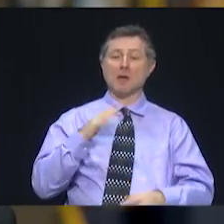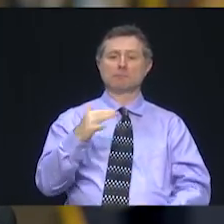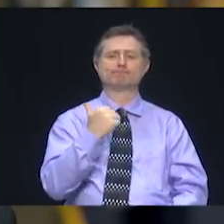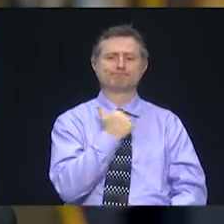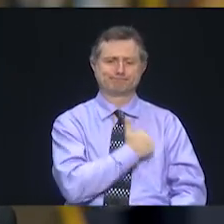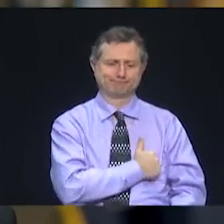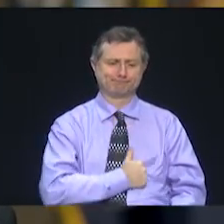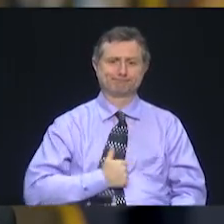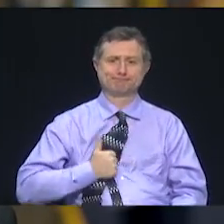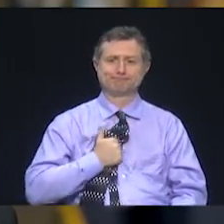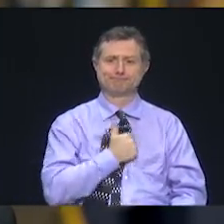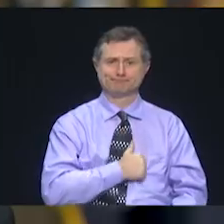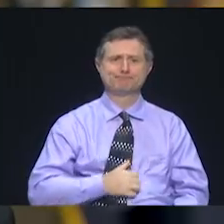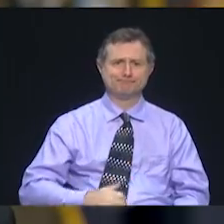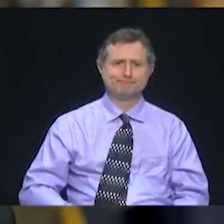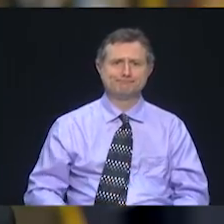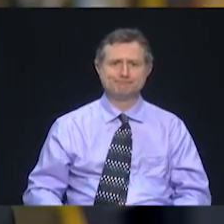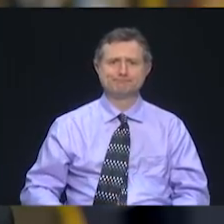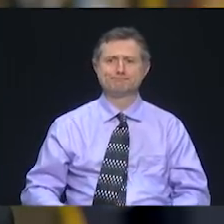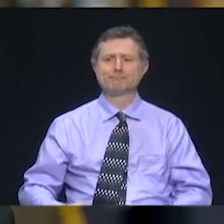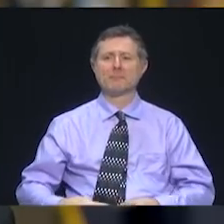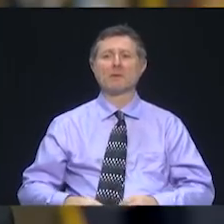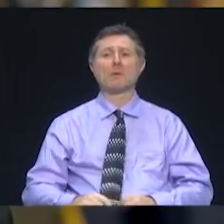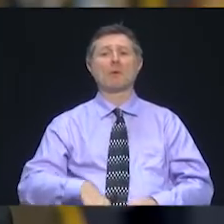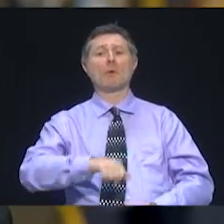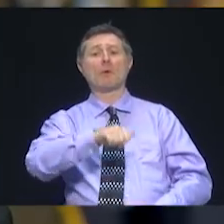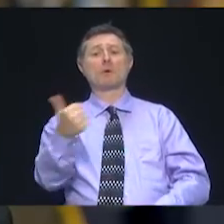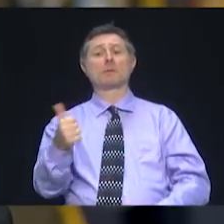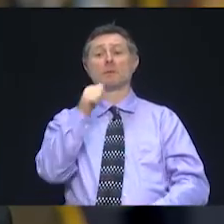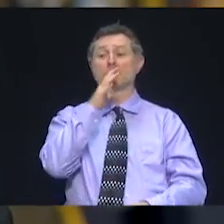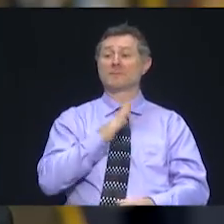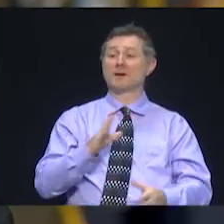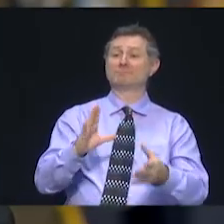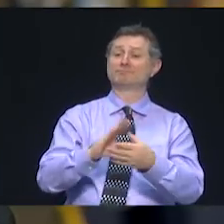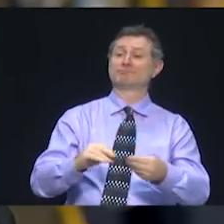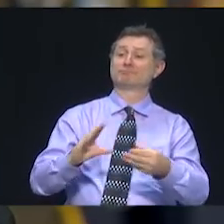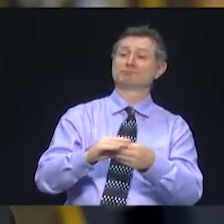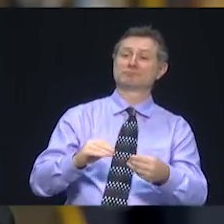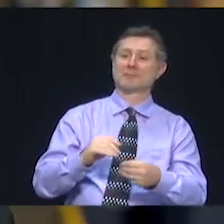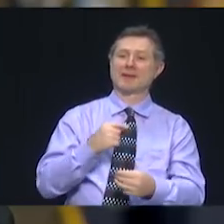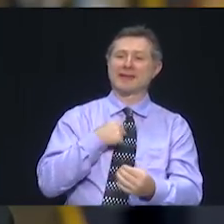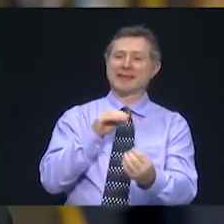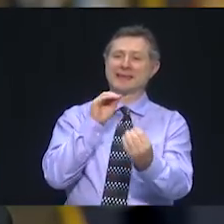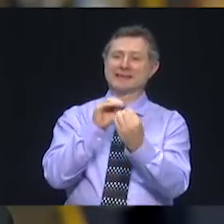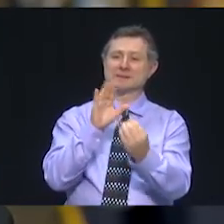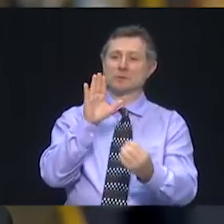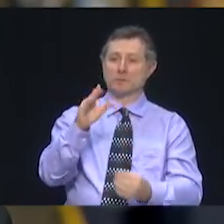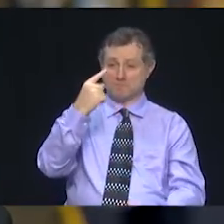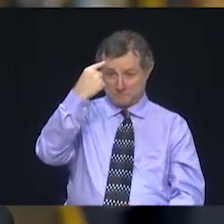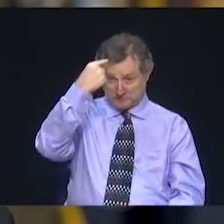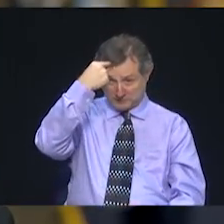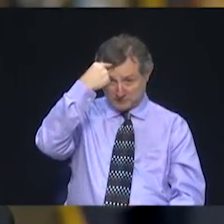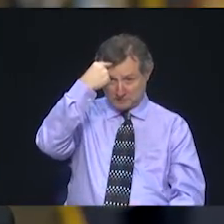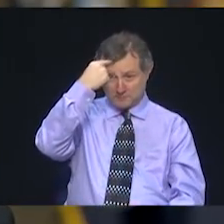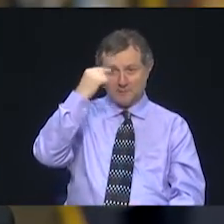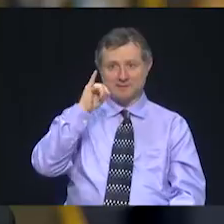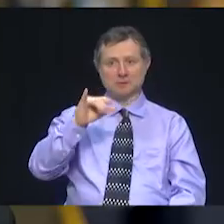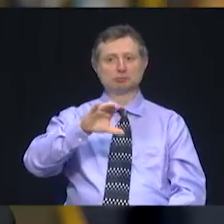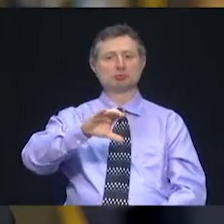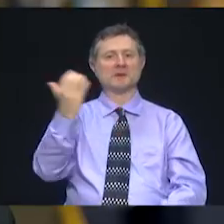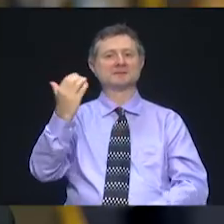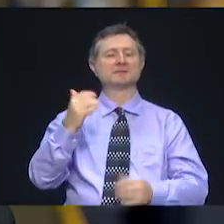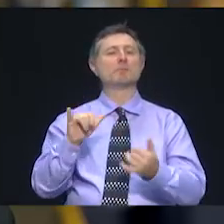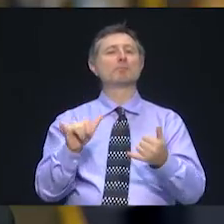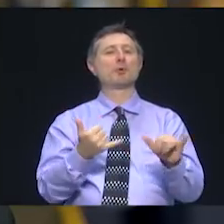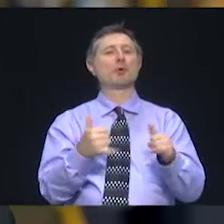apologize. Another woman stated that I kissed her on the forehead at our Christmas party and that